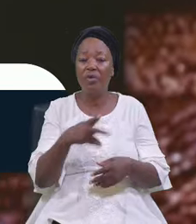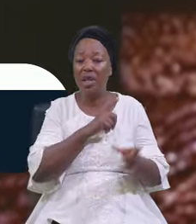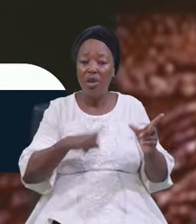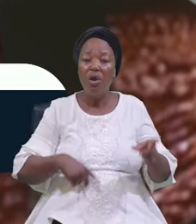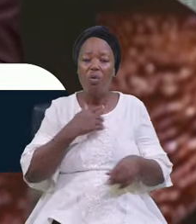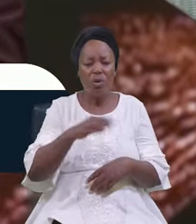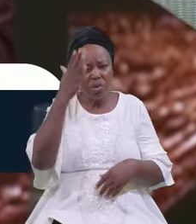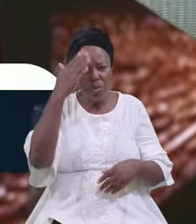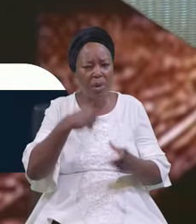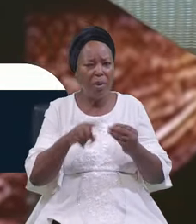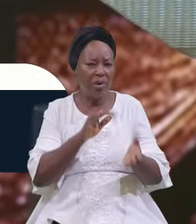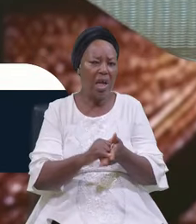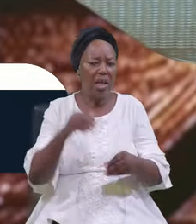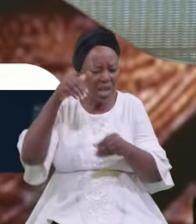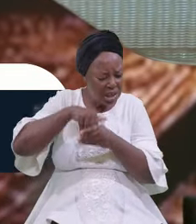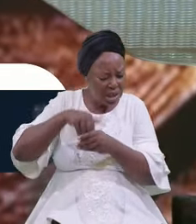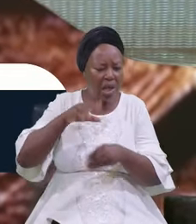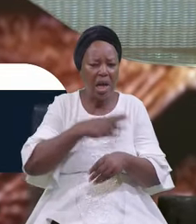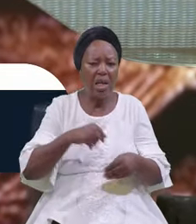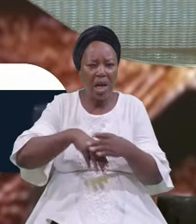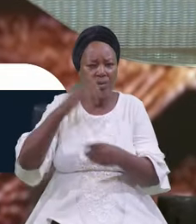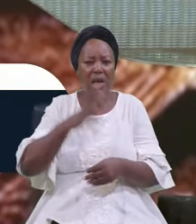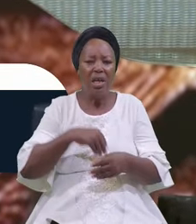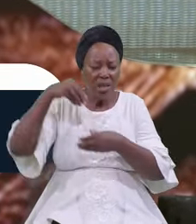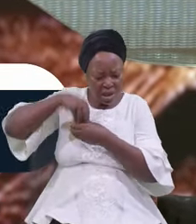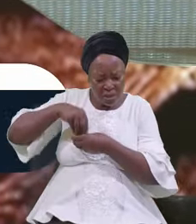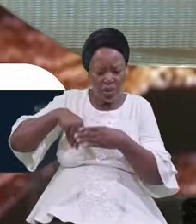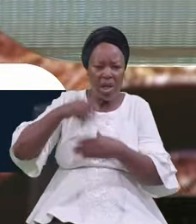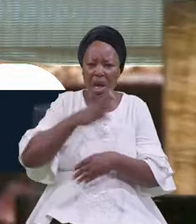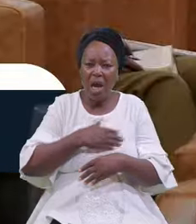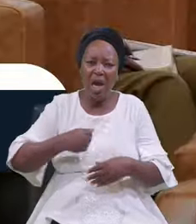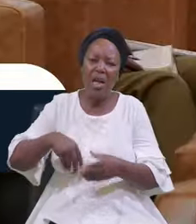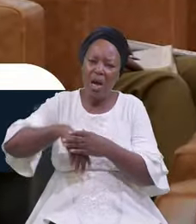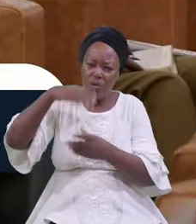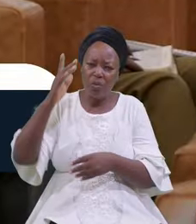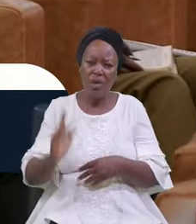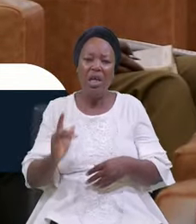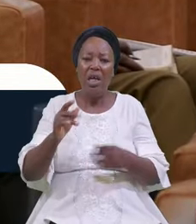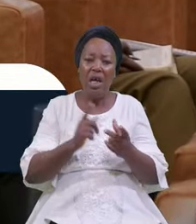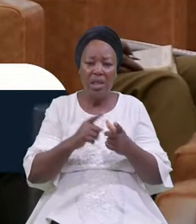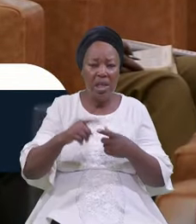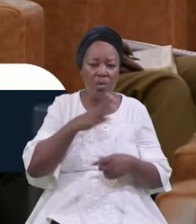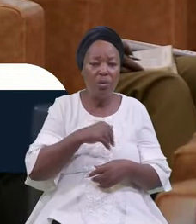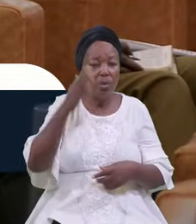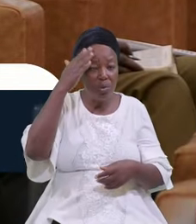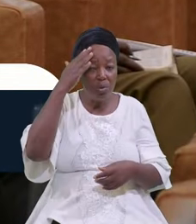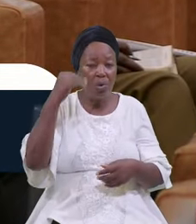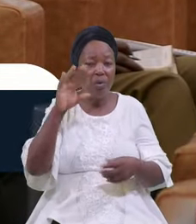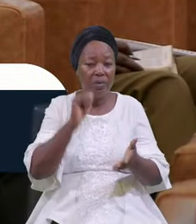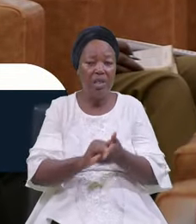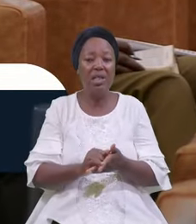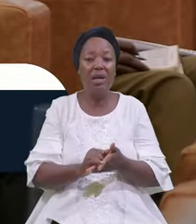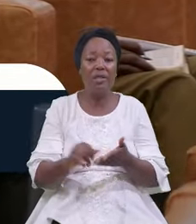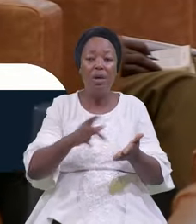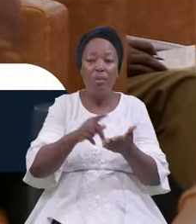of that inside and outside, inwardly and outwardly. He was conscious of that purity,